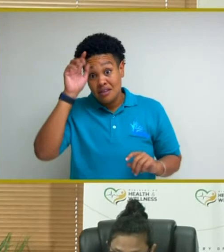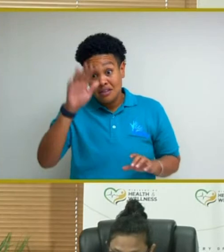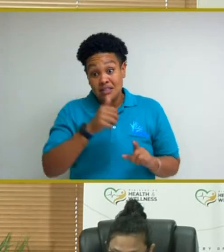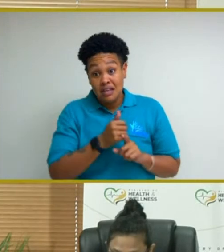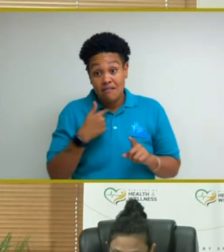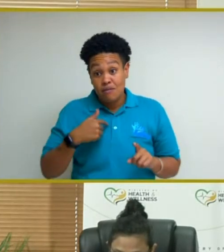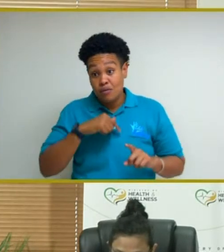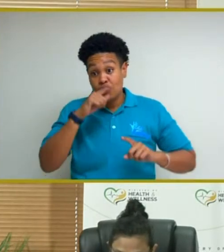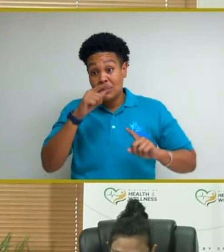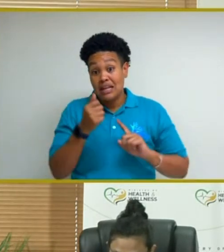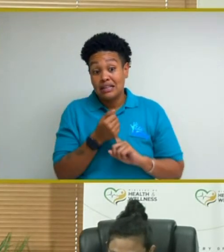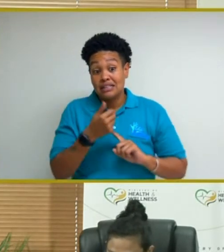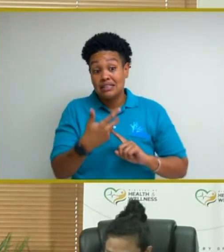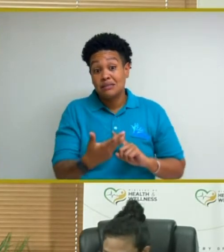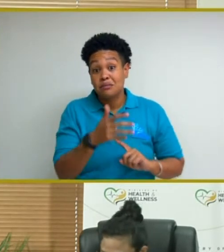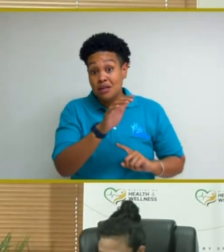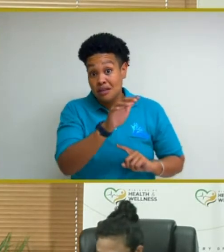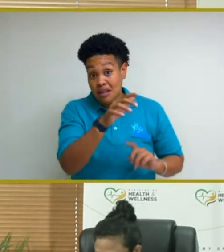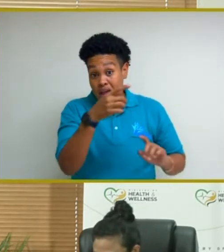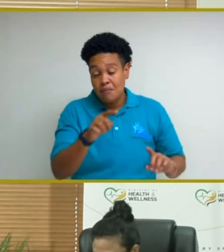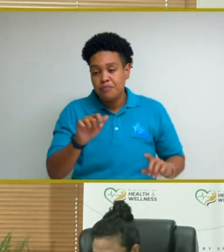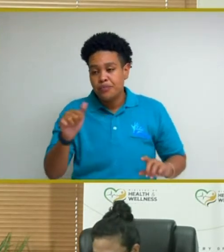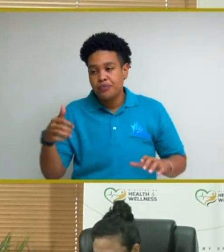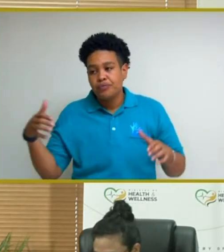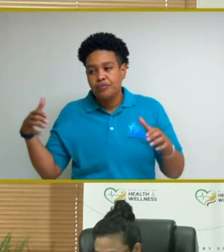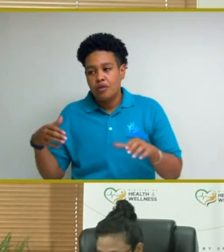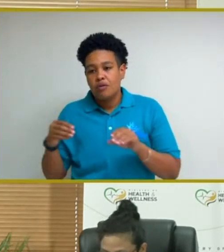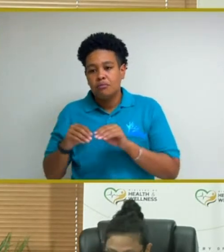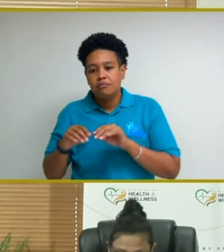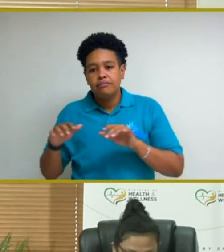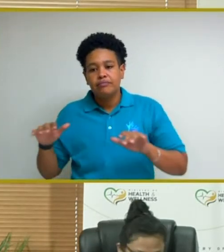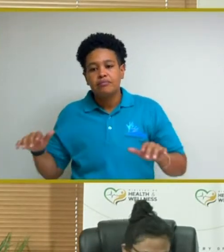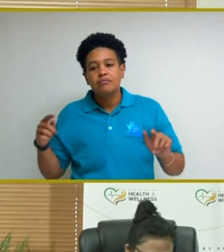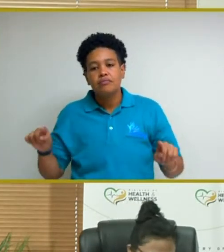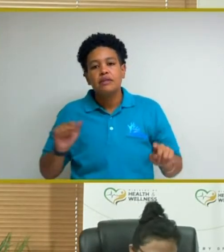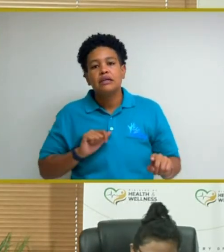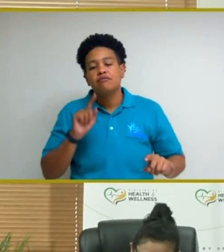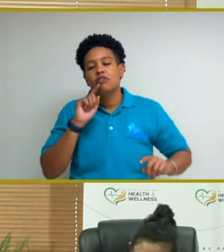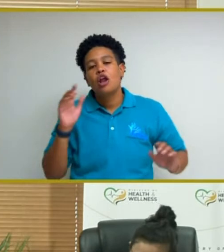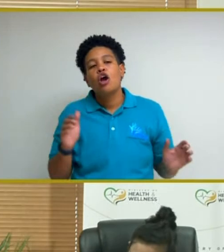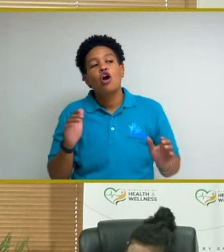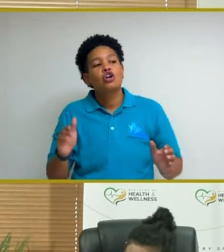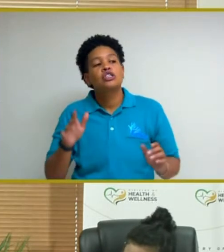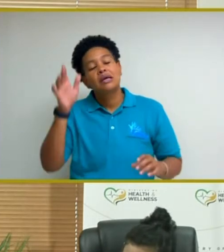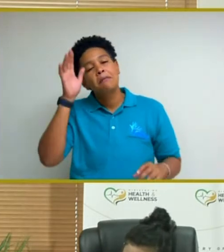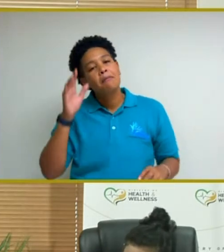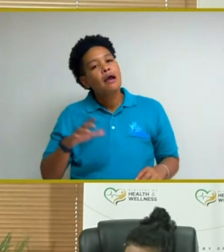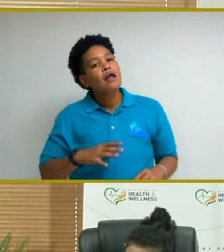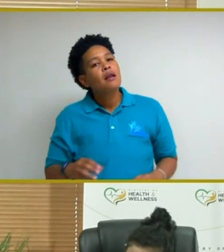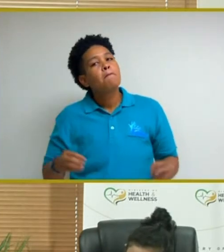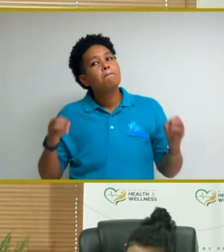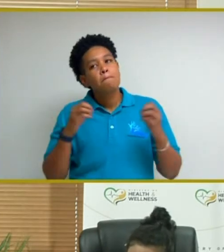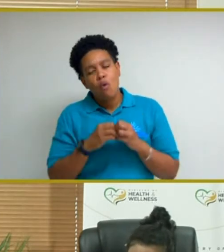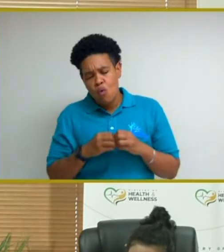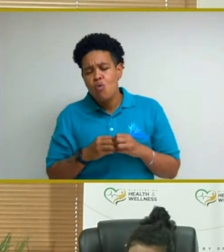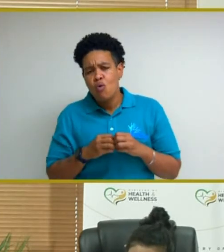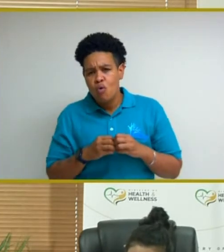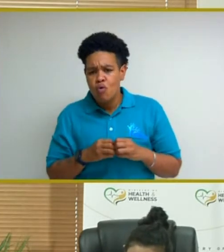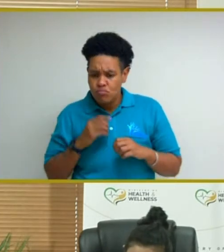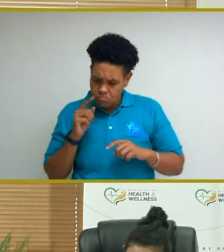we expand it to the other groupings, I am encouraging our males to